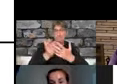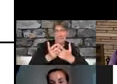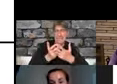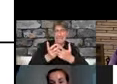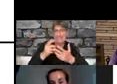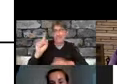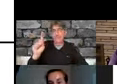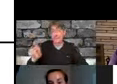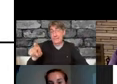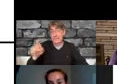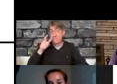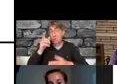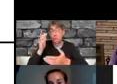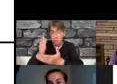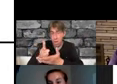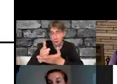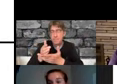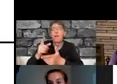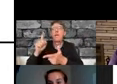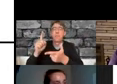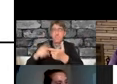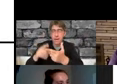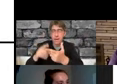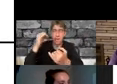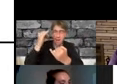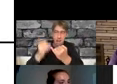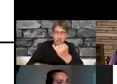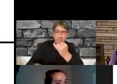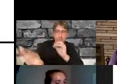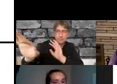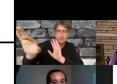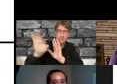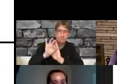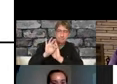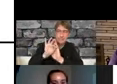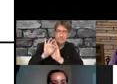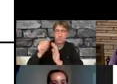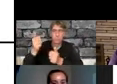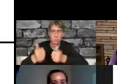or alternatively, decide the location should receive a fare vending machine instead.